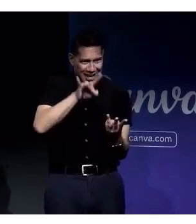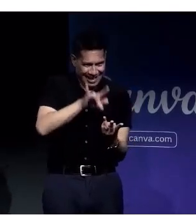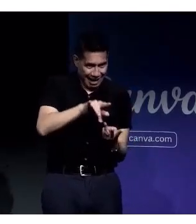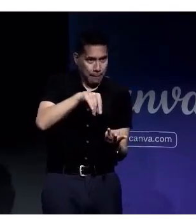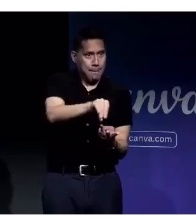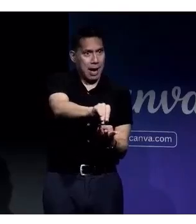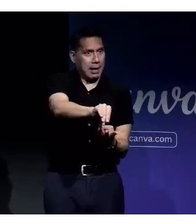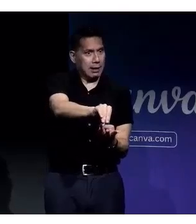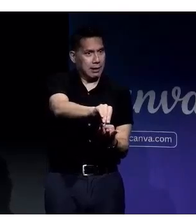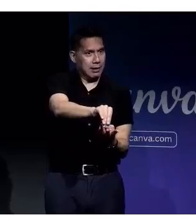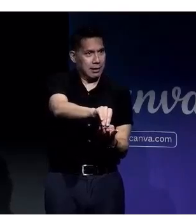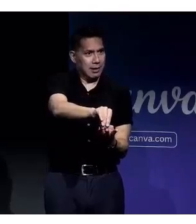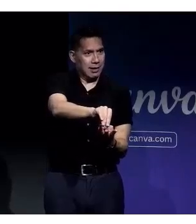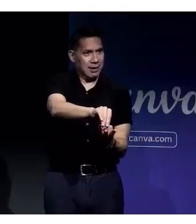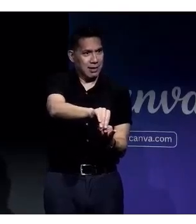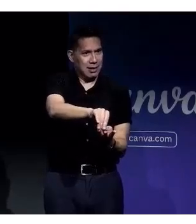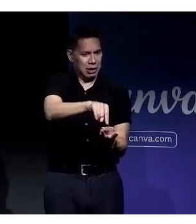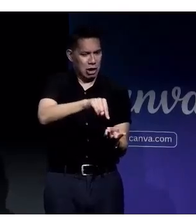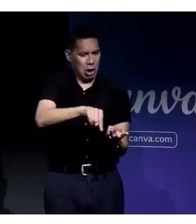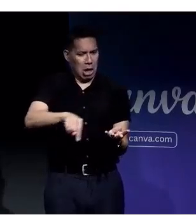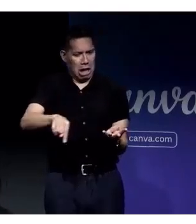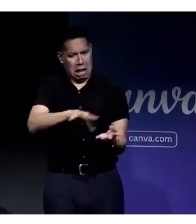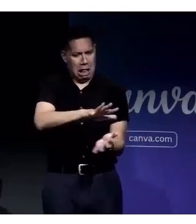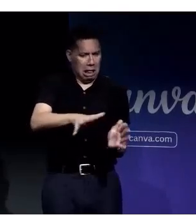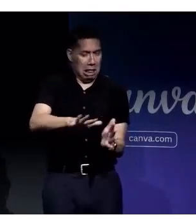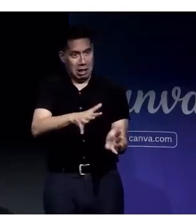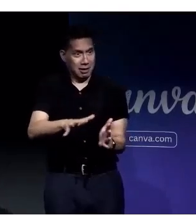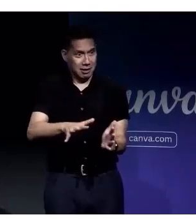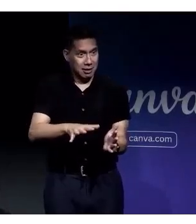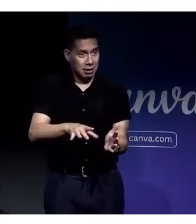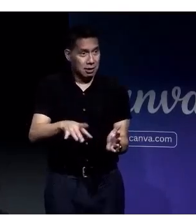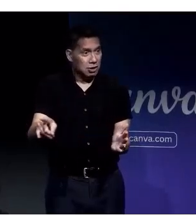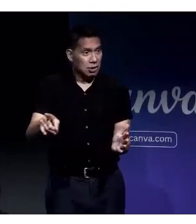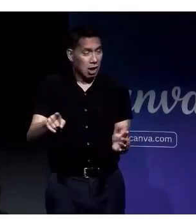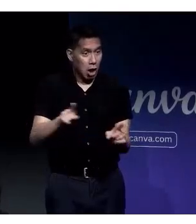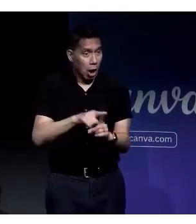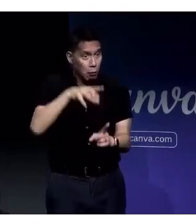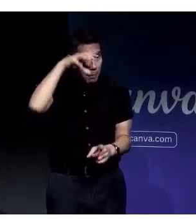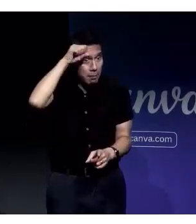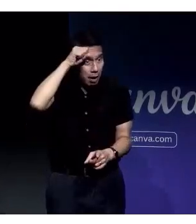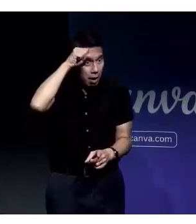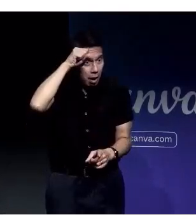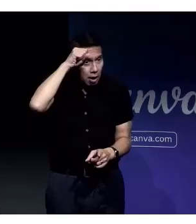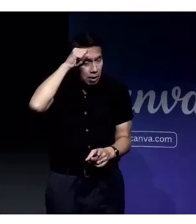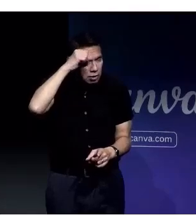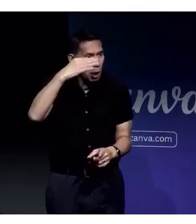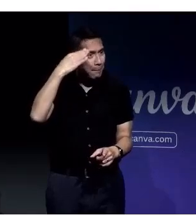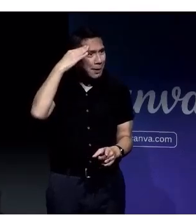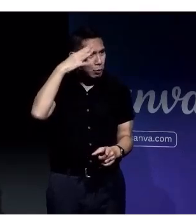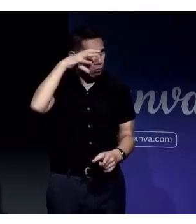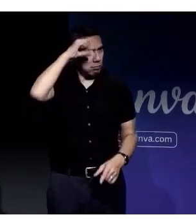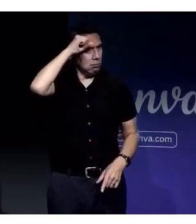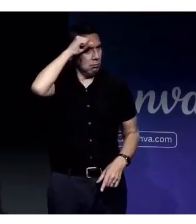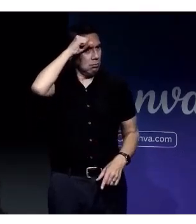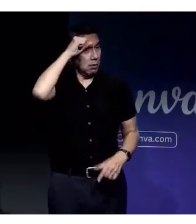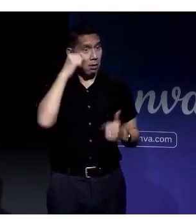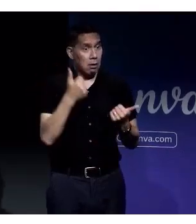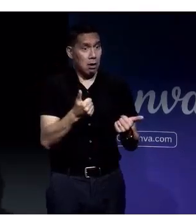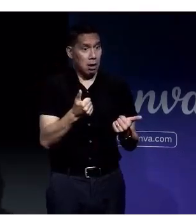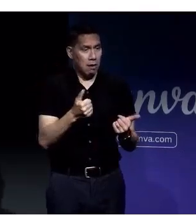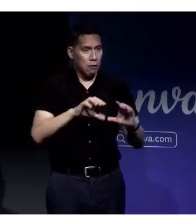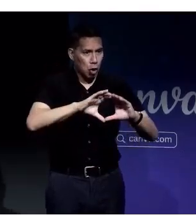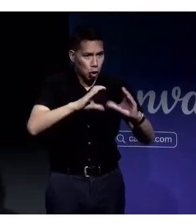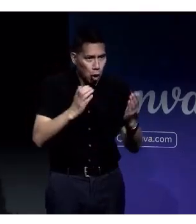start. Accounts is in between those two. And they just like had built a mental model. That works for Global Nav